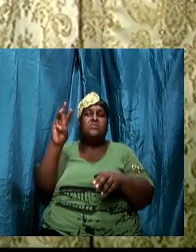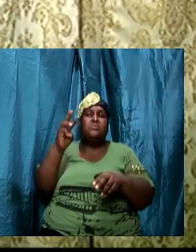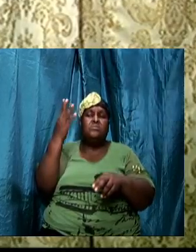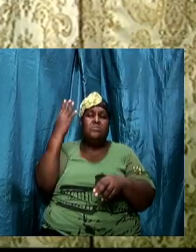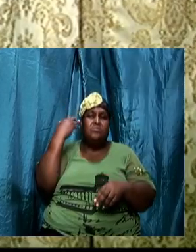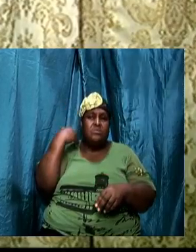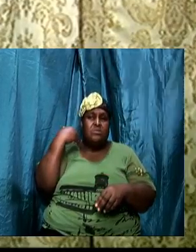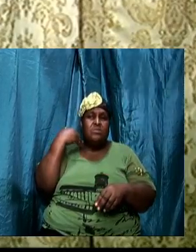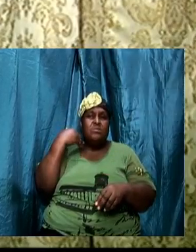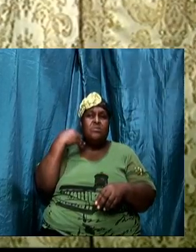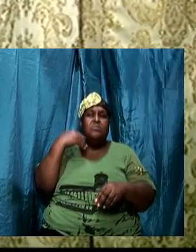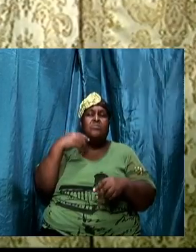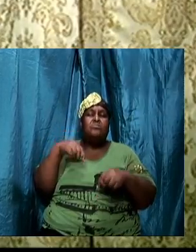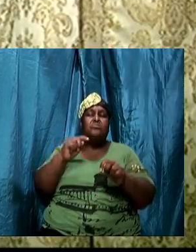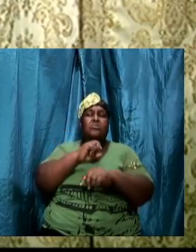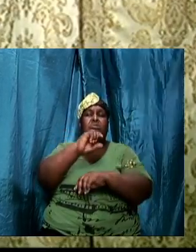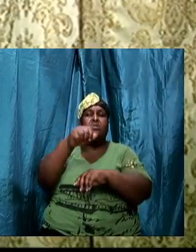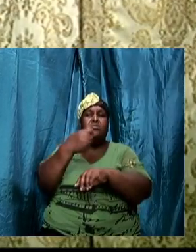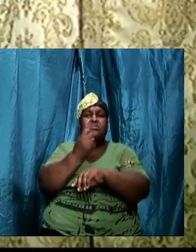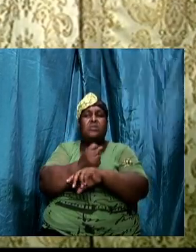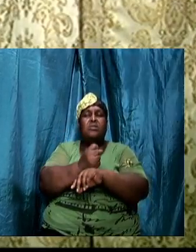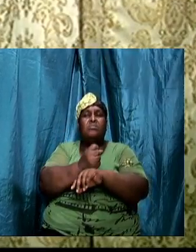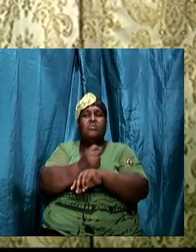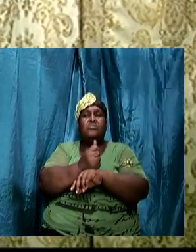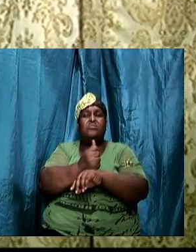to establish that